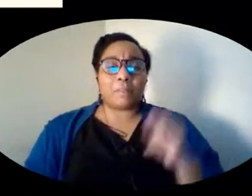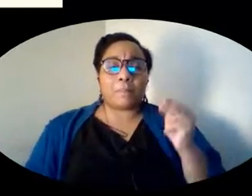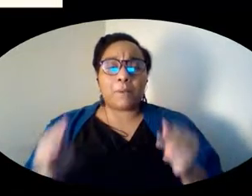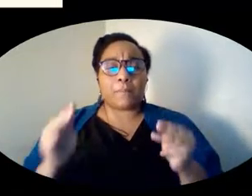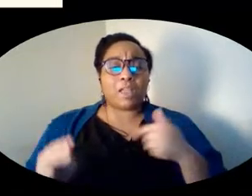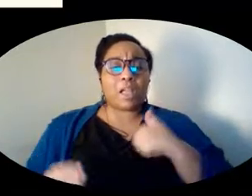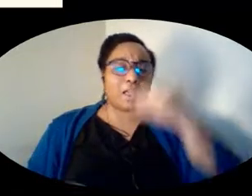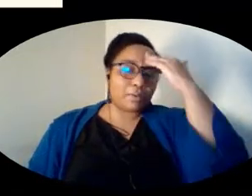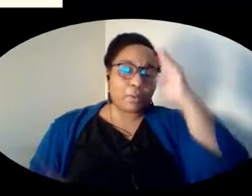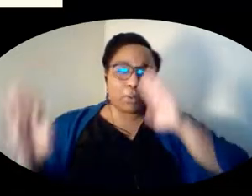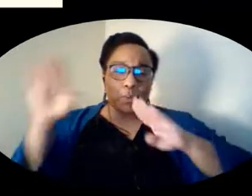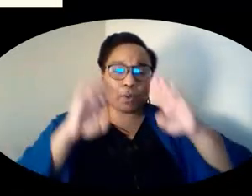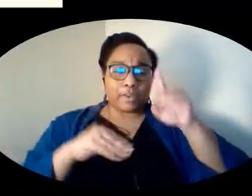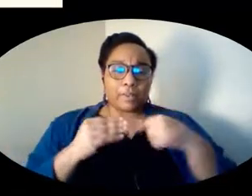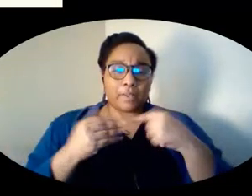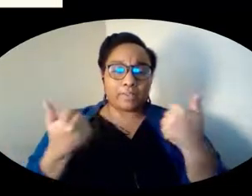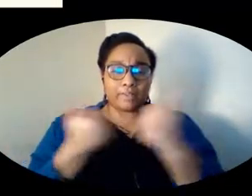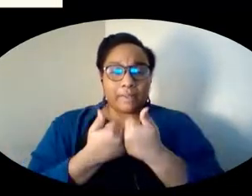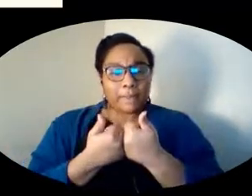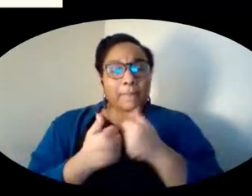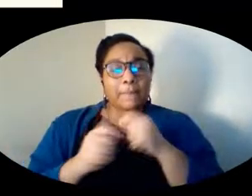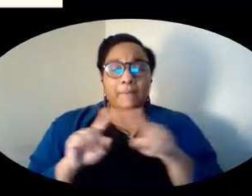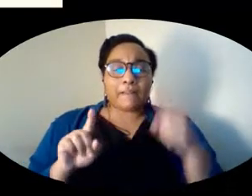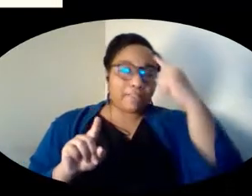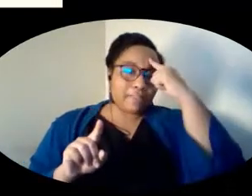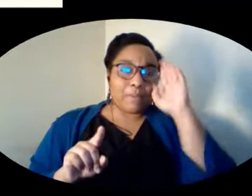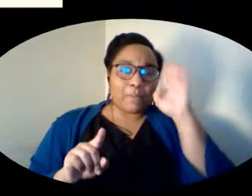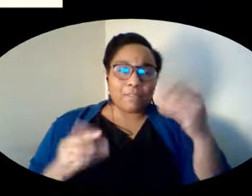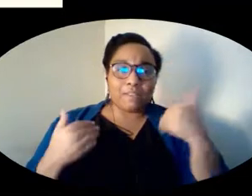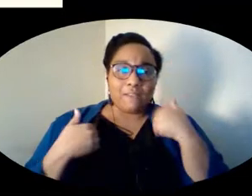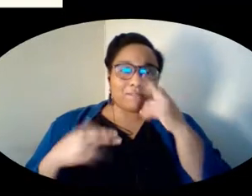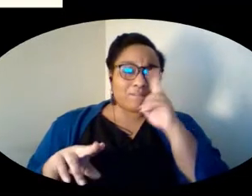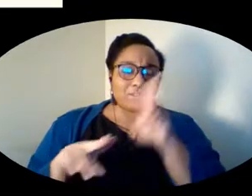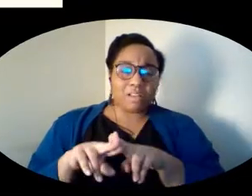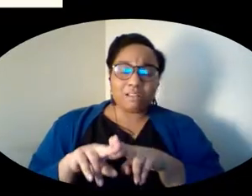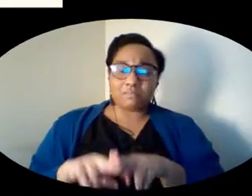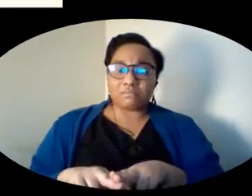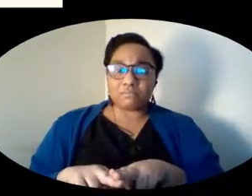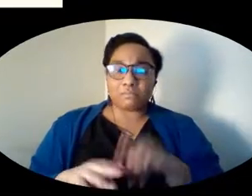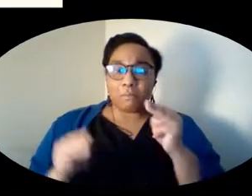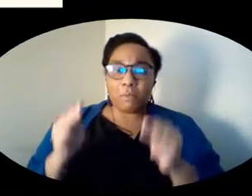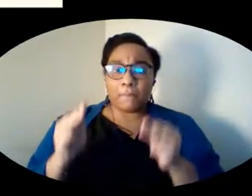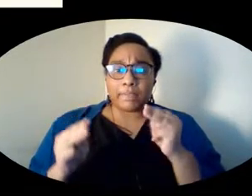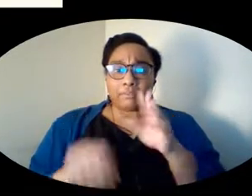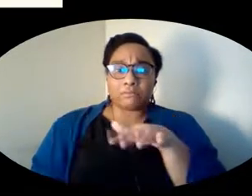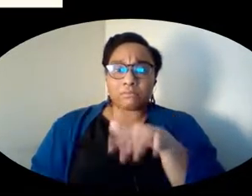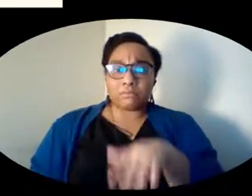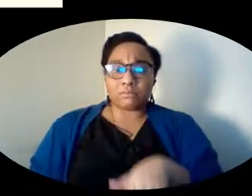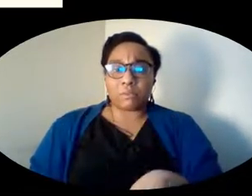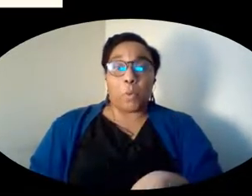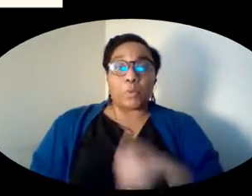I know you're worried about the game, but I think we'll have a lot of fun. Moby?